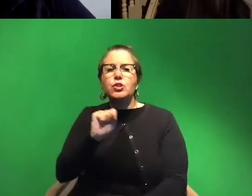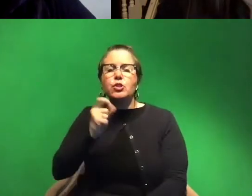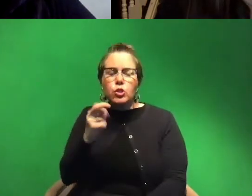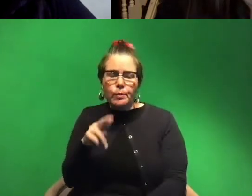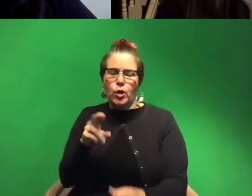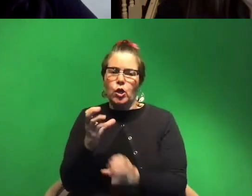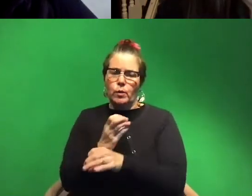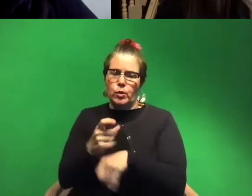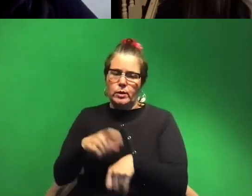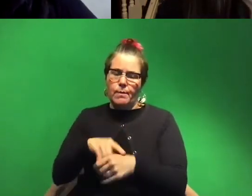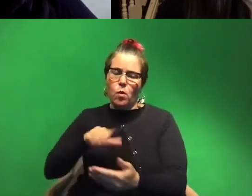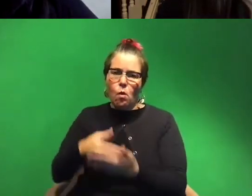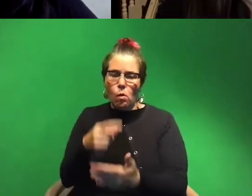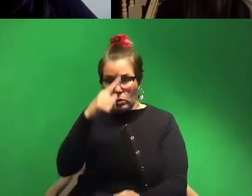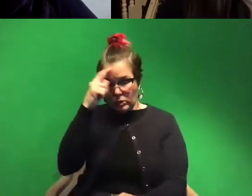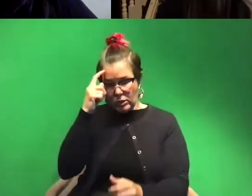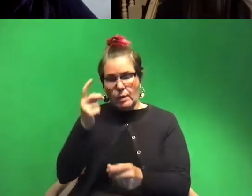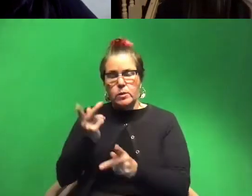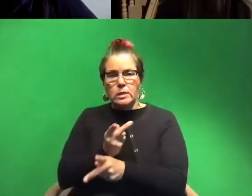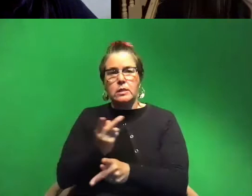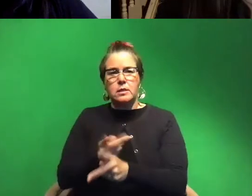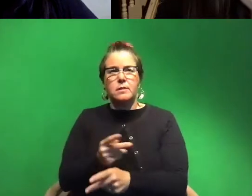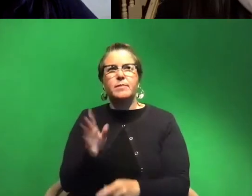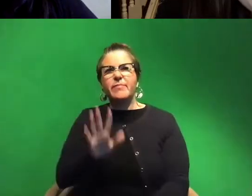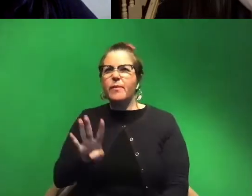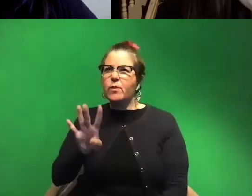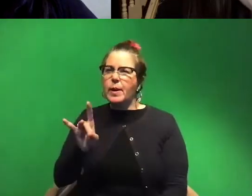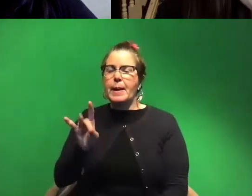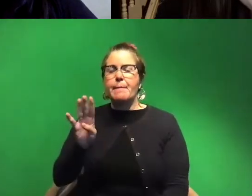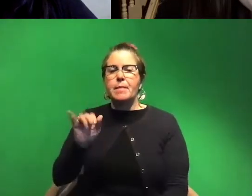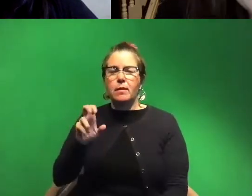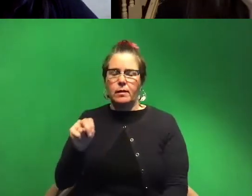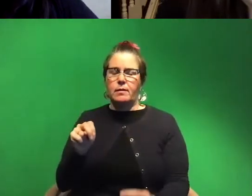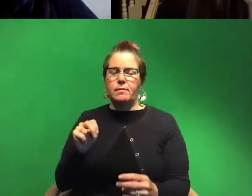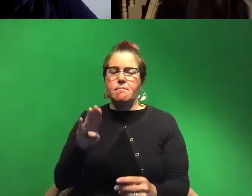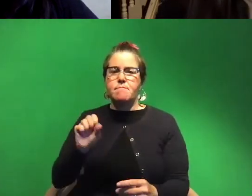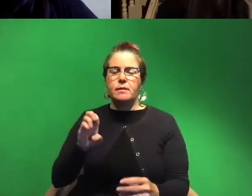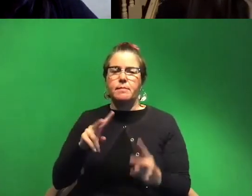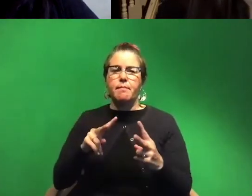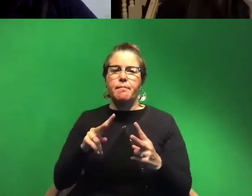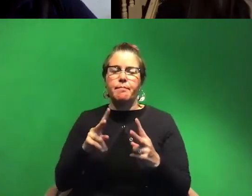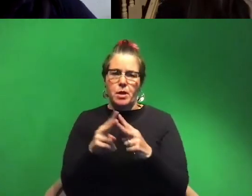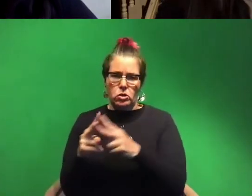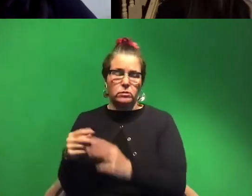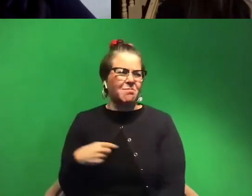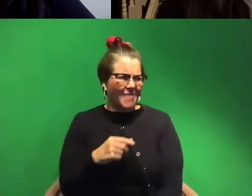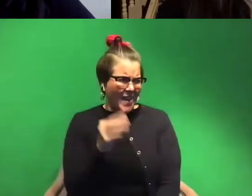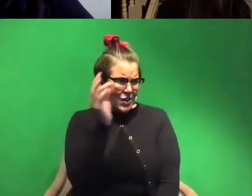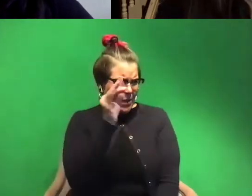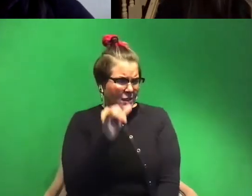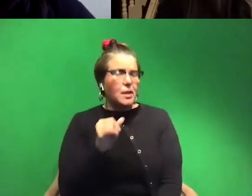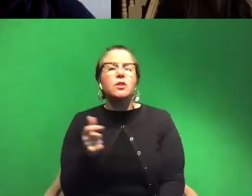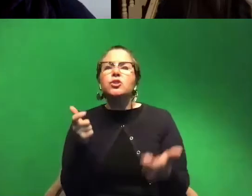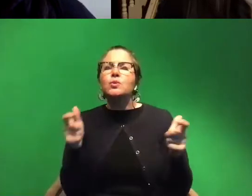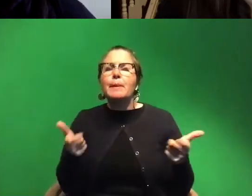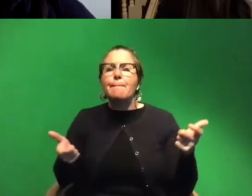entire summer, because that genome was about 48 billion base pairs. I had no idea. Yeah, it's huge. It is the